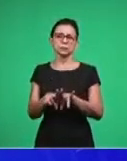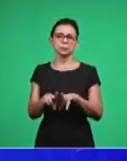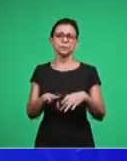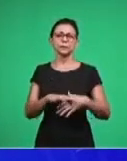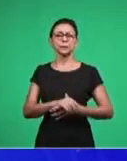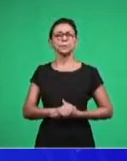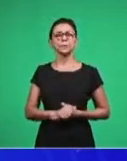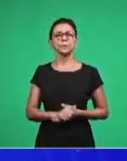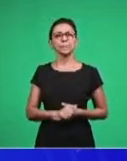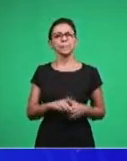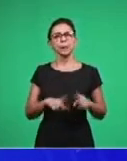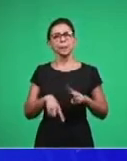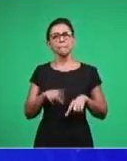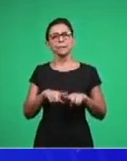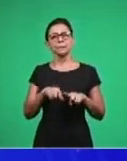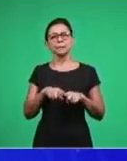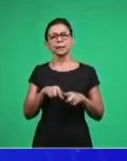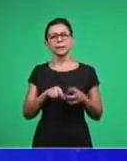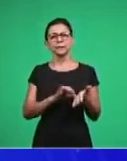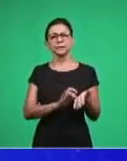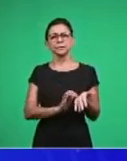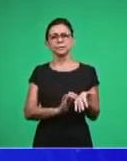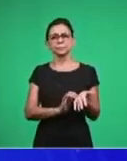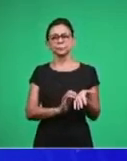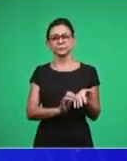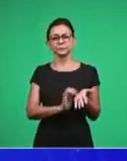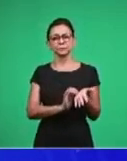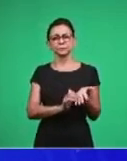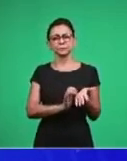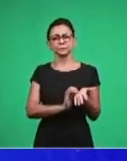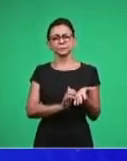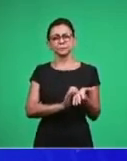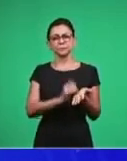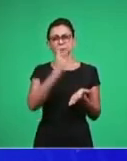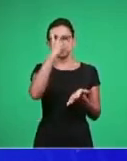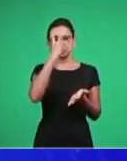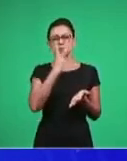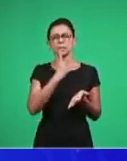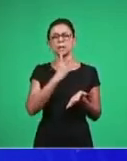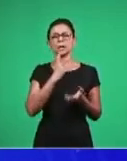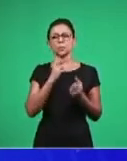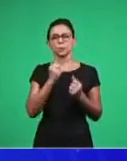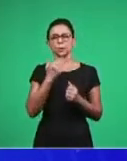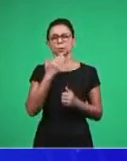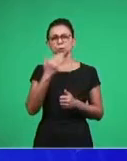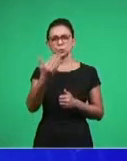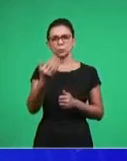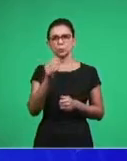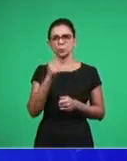And we are also making material in Braille for those who are blind.